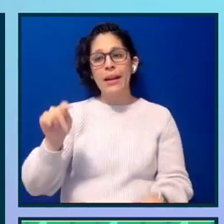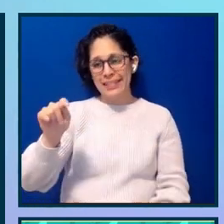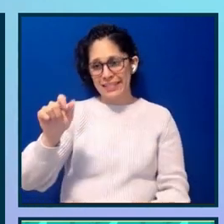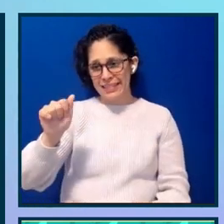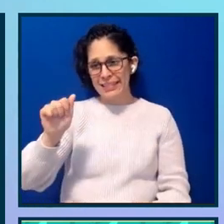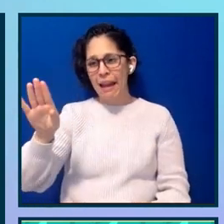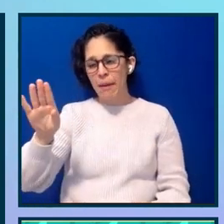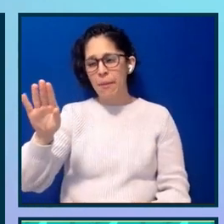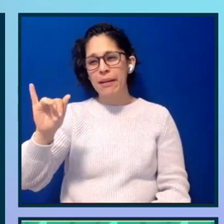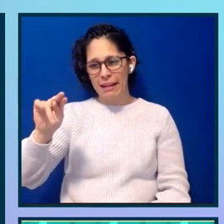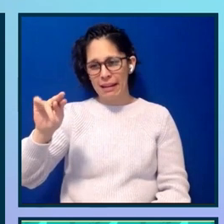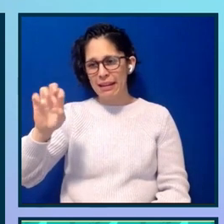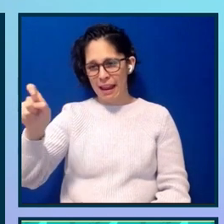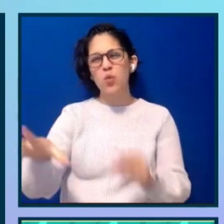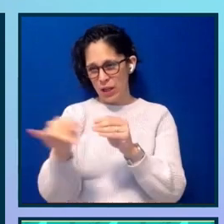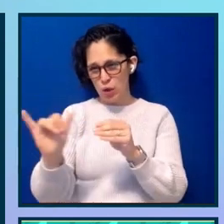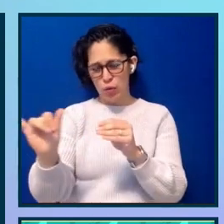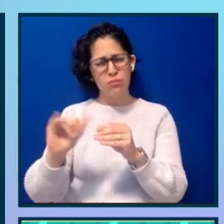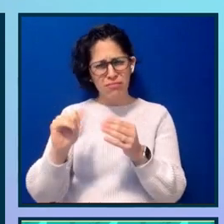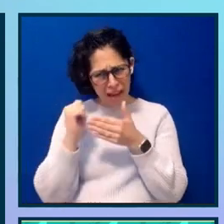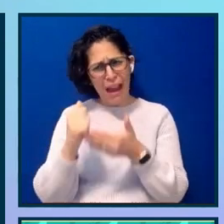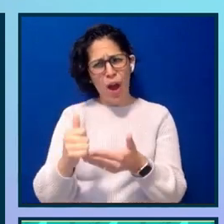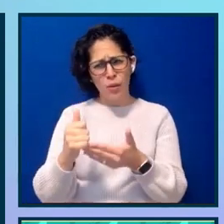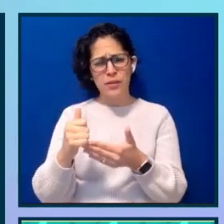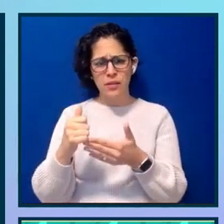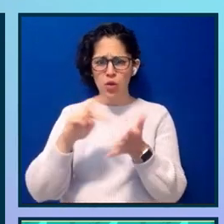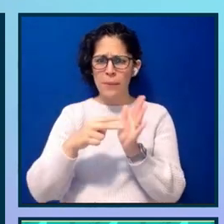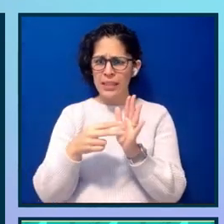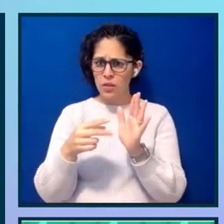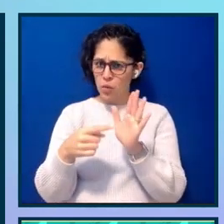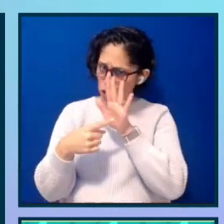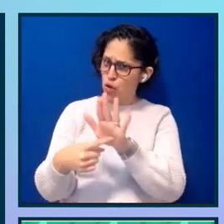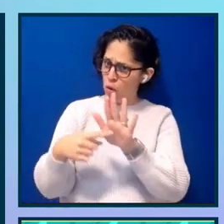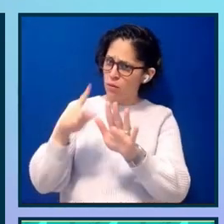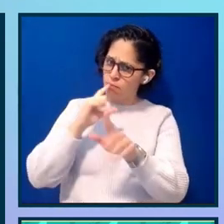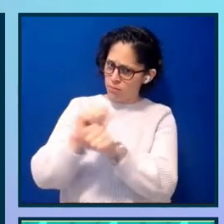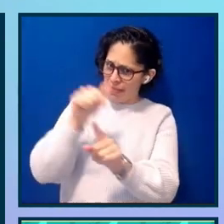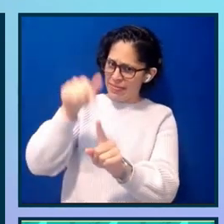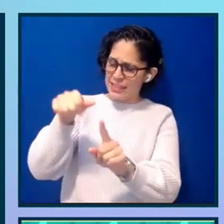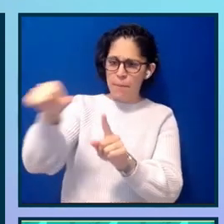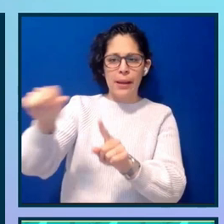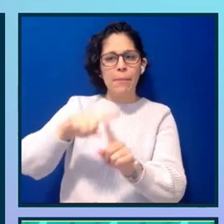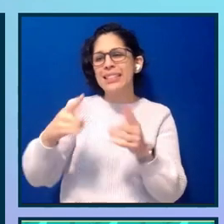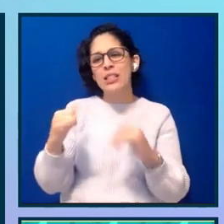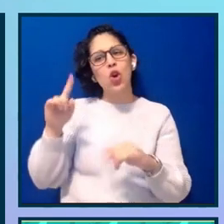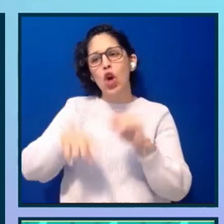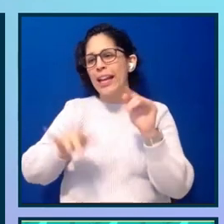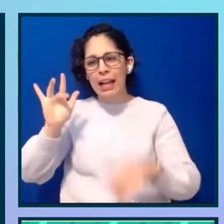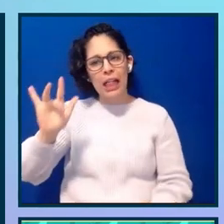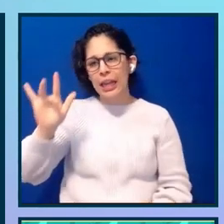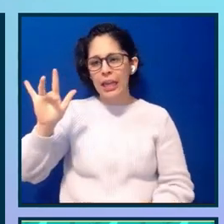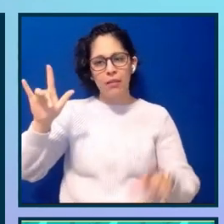0, which all helps to make this expose as a button, but it didn't work. Like, we still weren't able